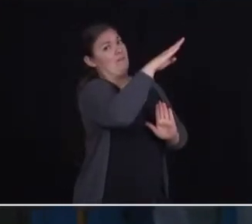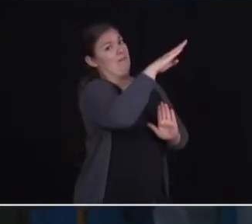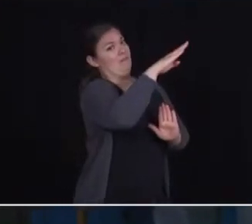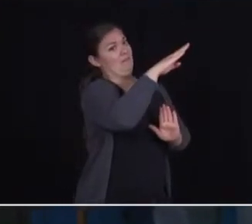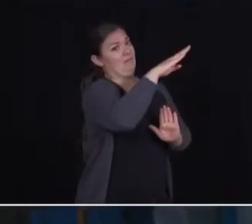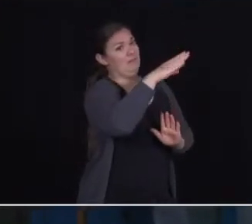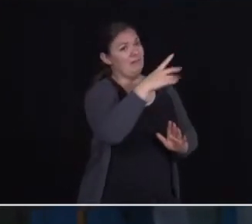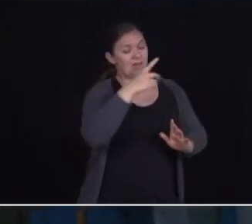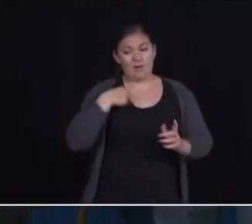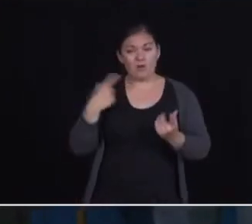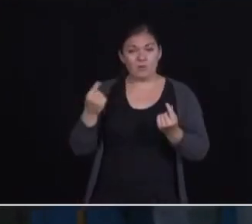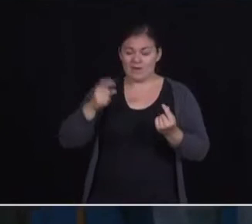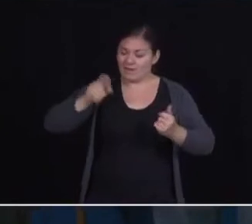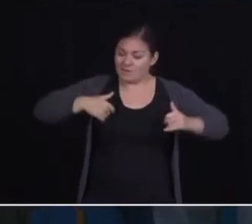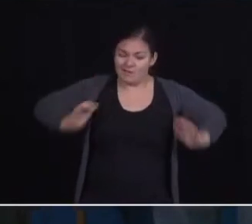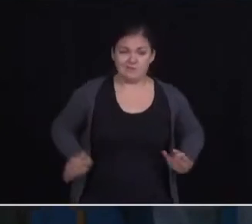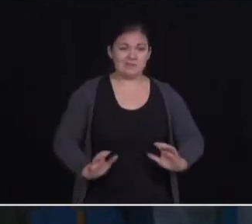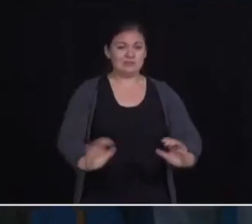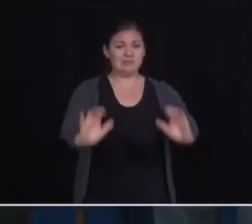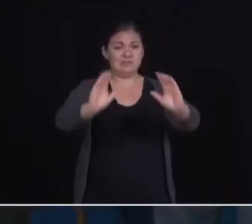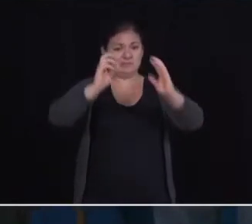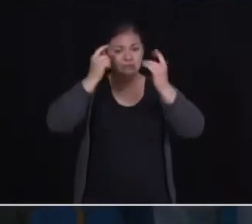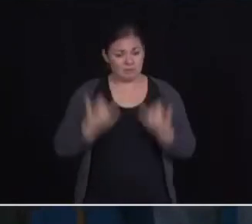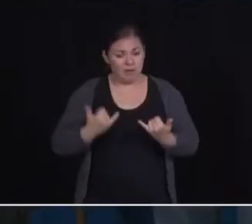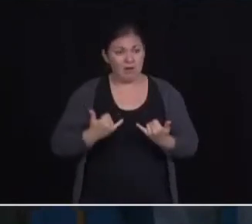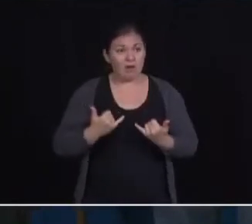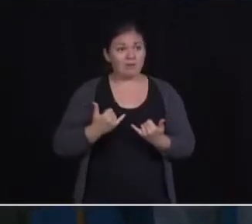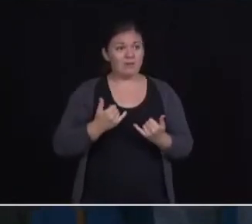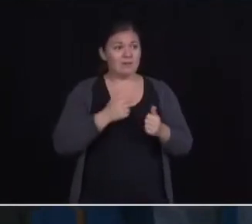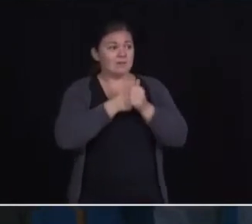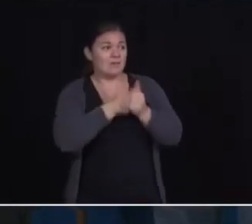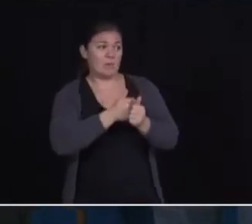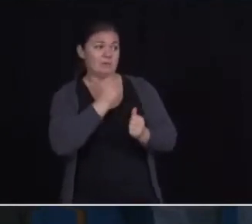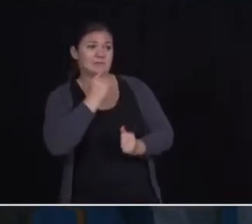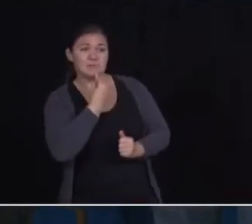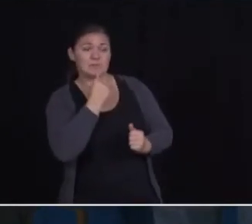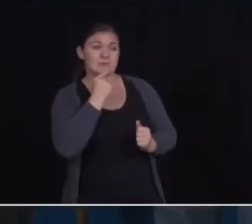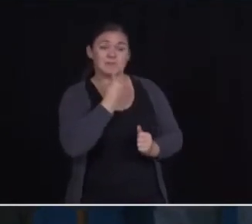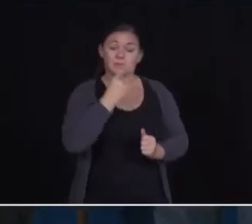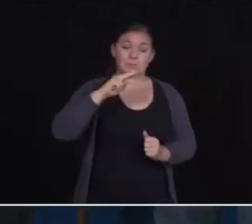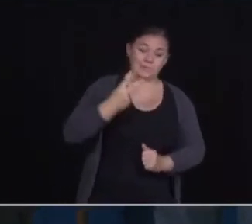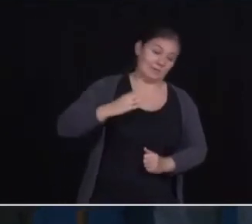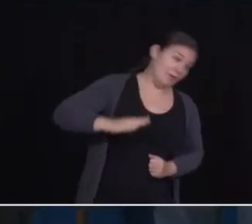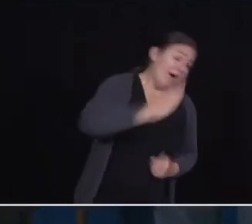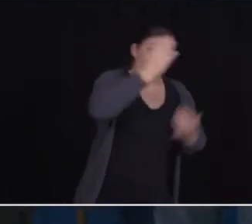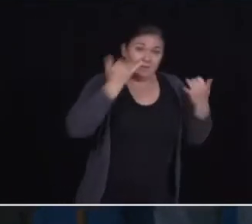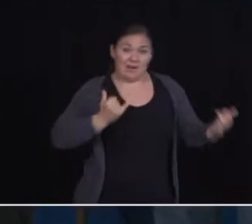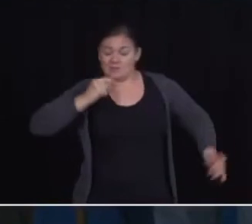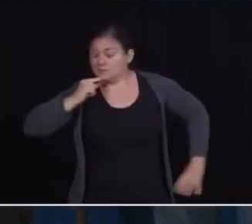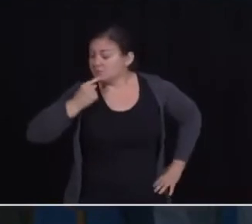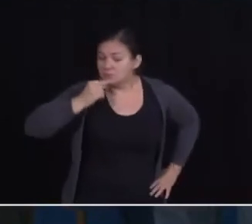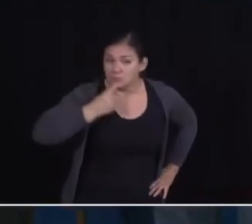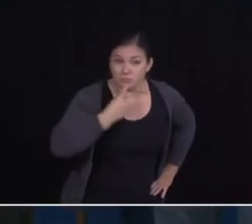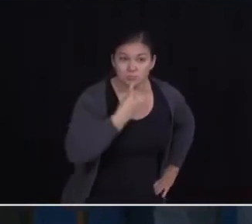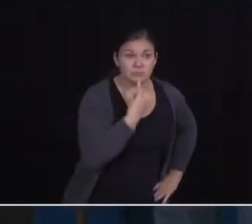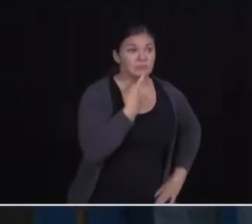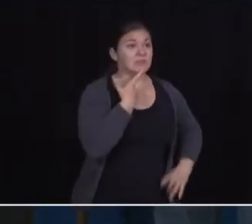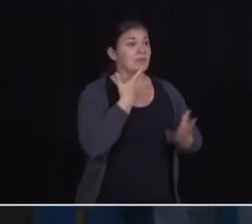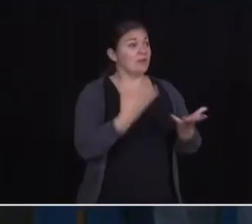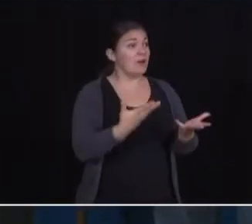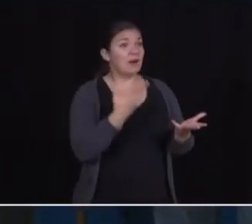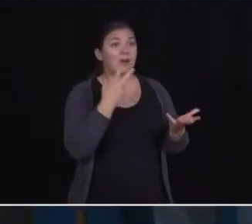do everything we can to avoid a very severe second wave. Our hospitalization and ICU rates are also